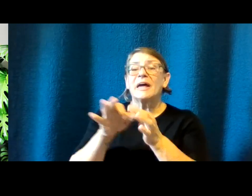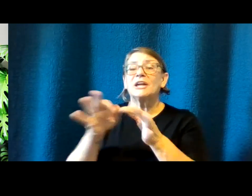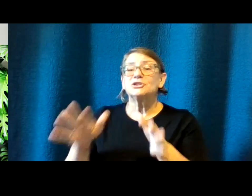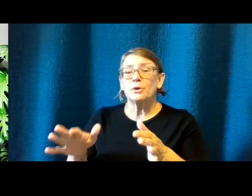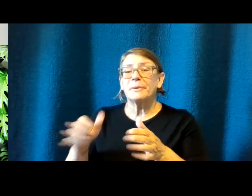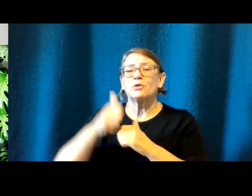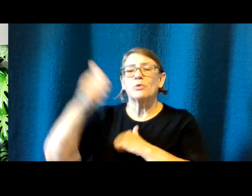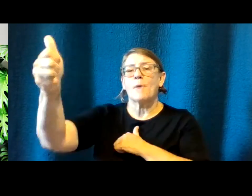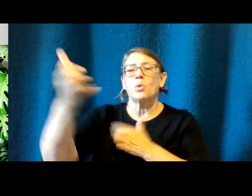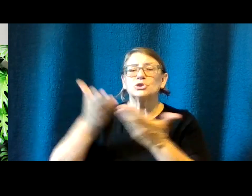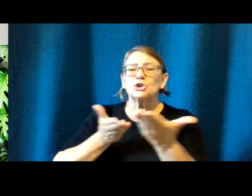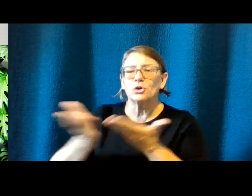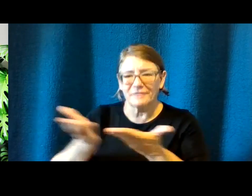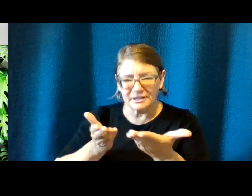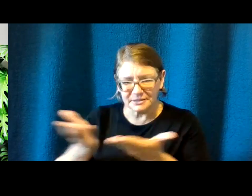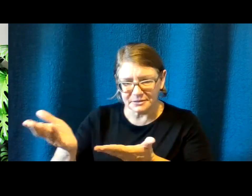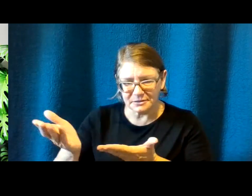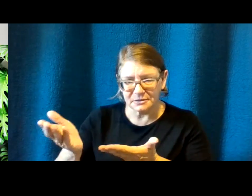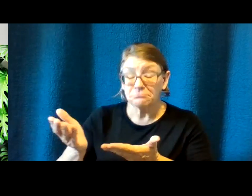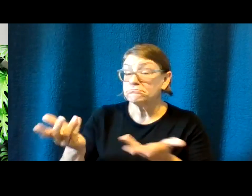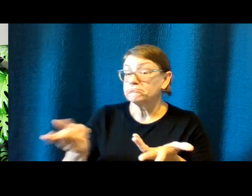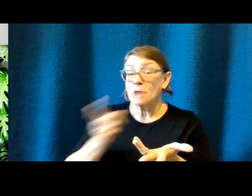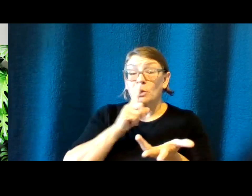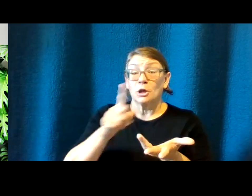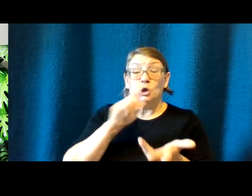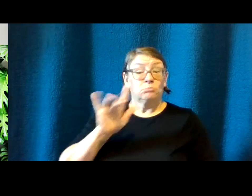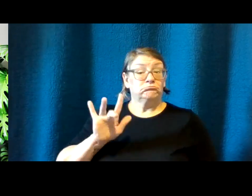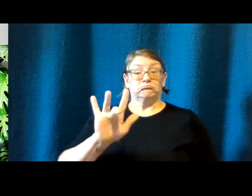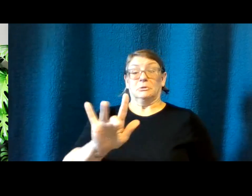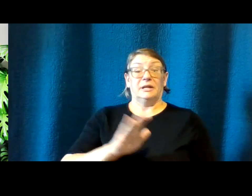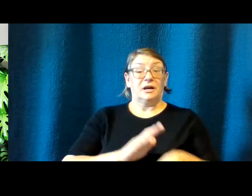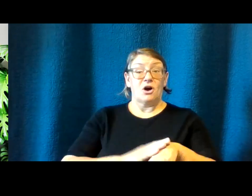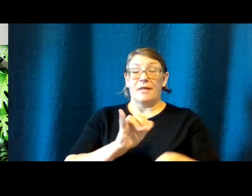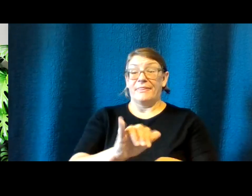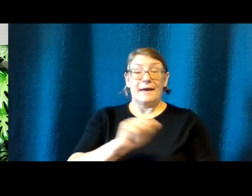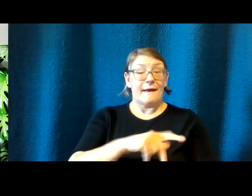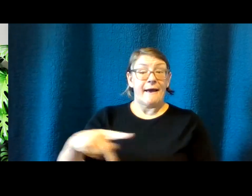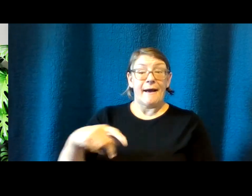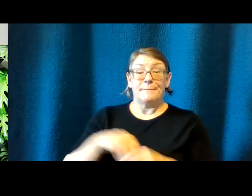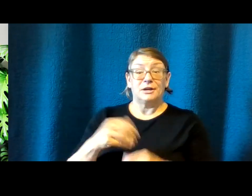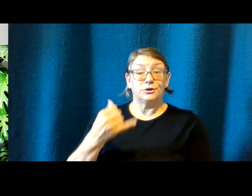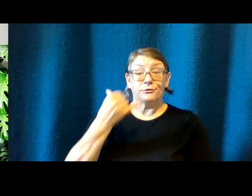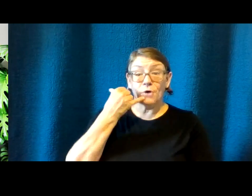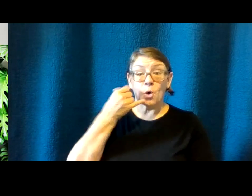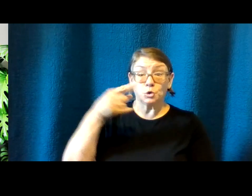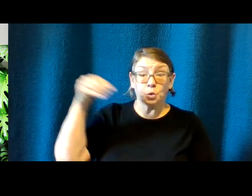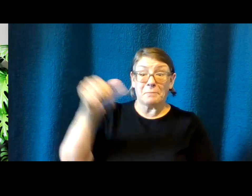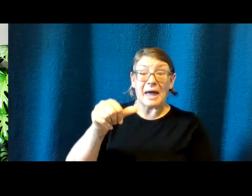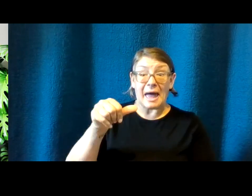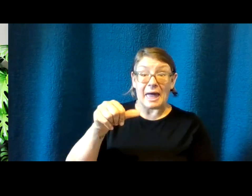remote interpreting service. And basically you click on to that app that you have a prepaid